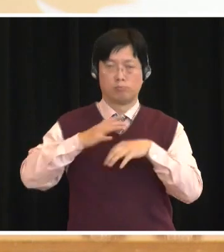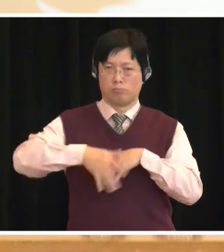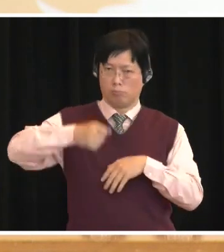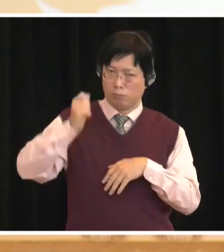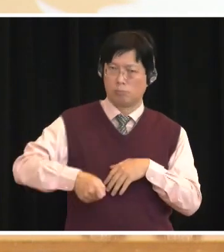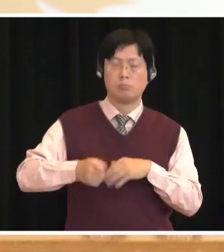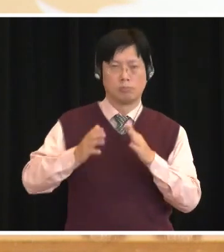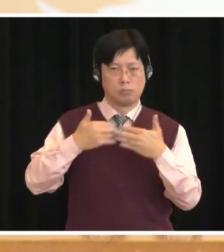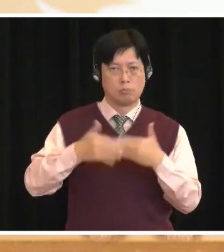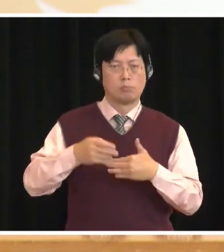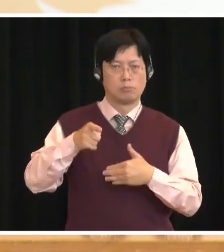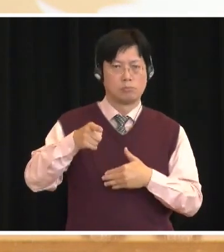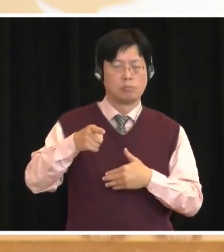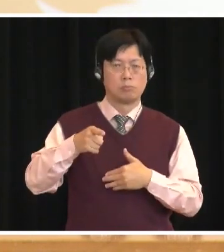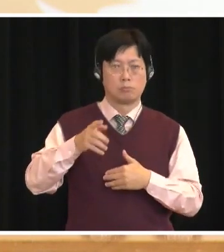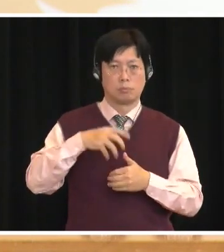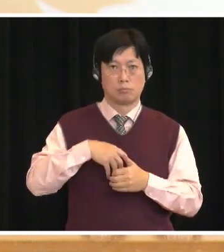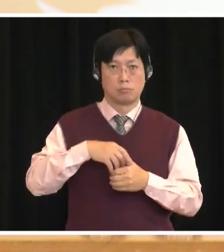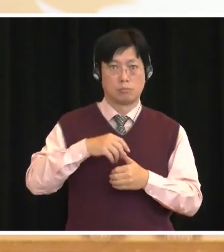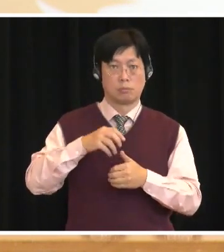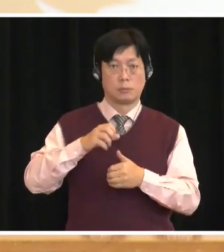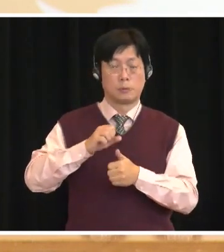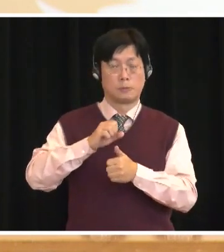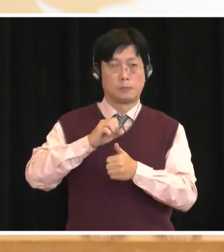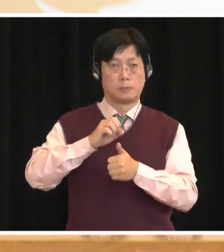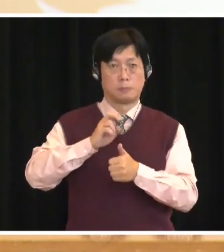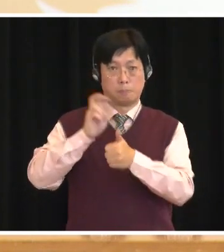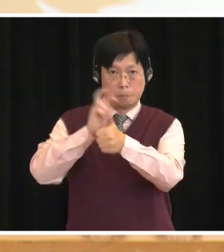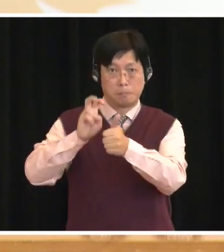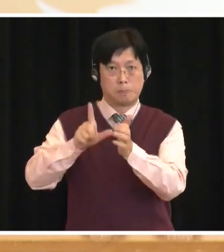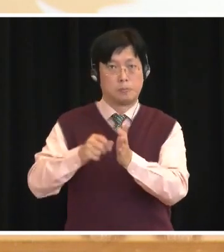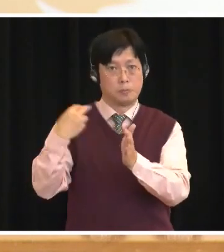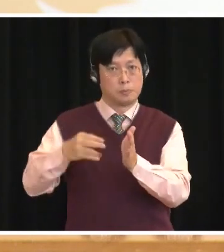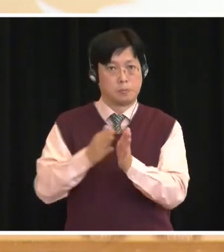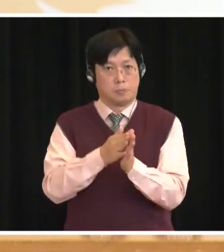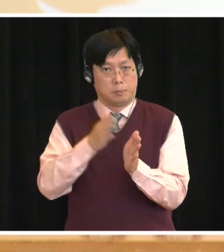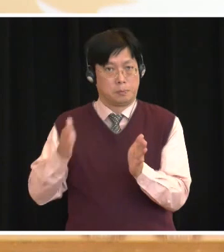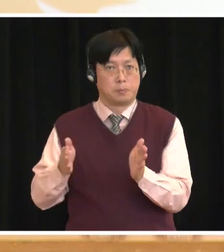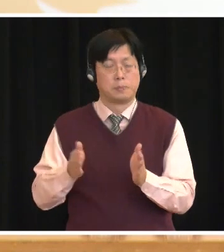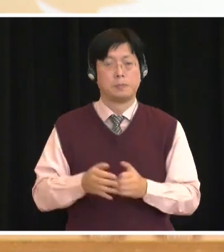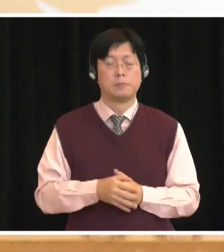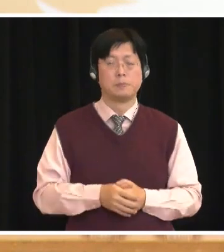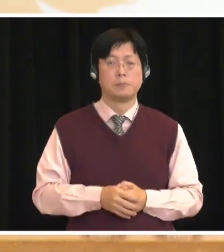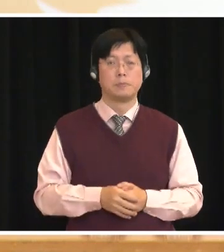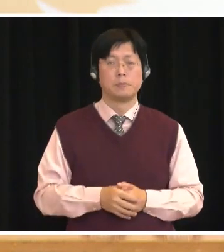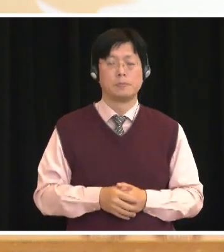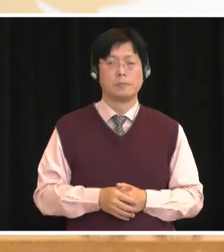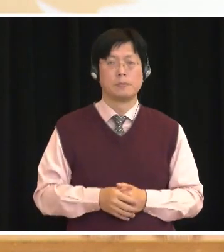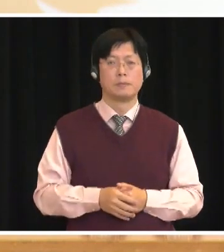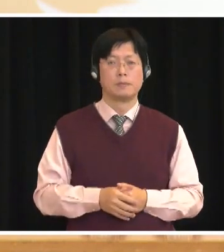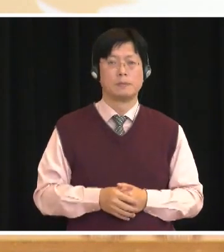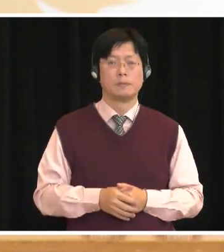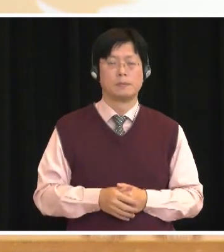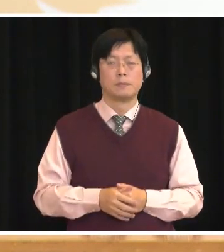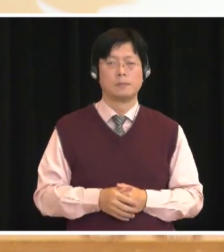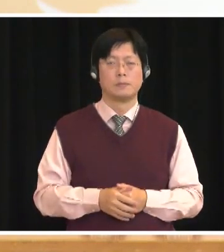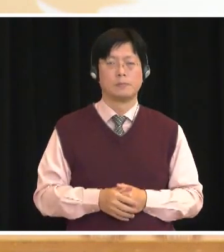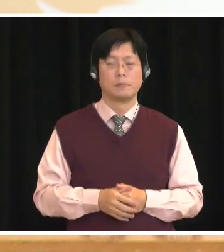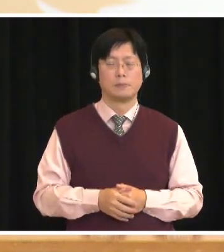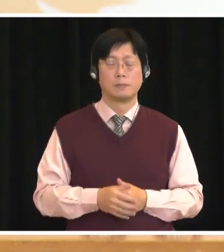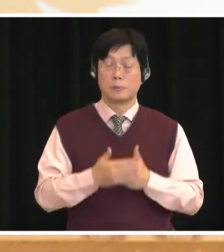hours. That's about it. The protection of the child victim is, of course, very